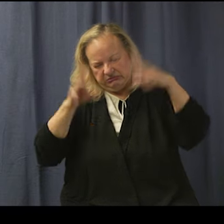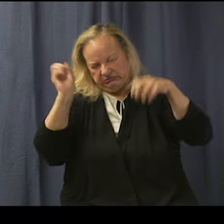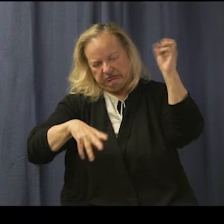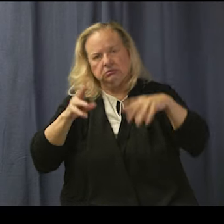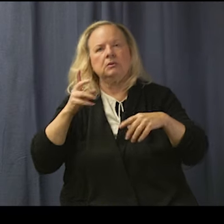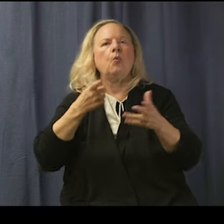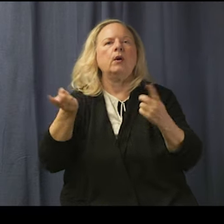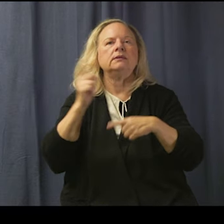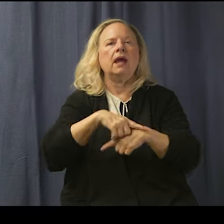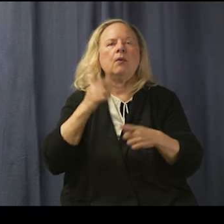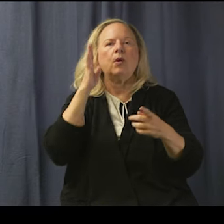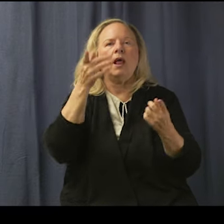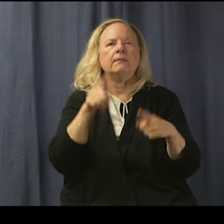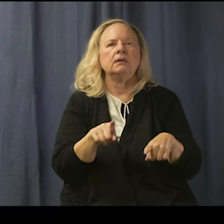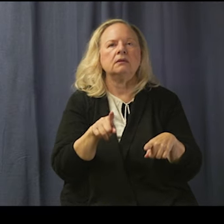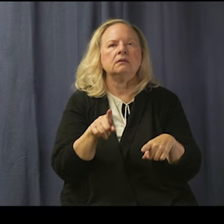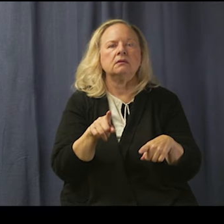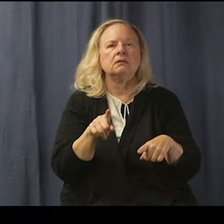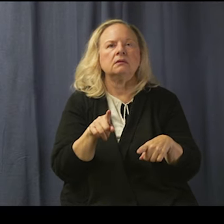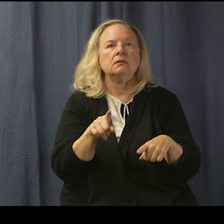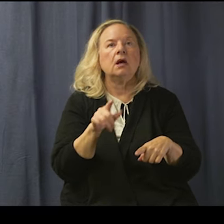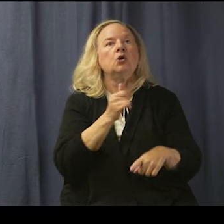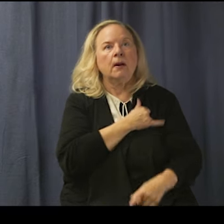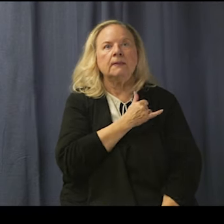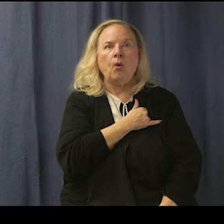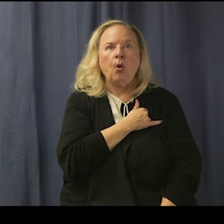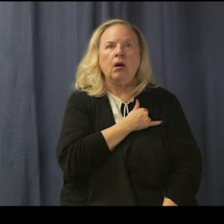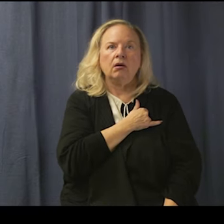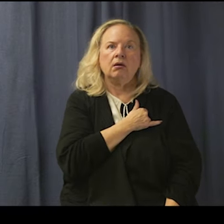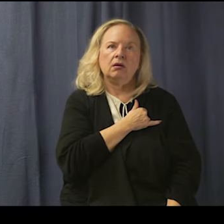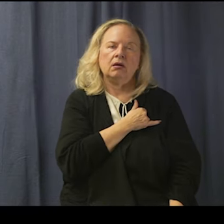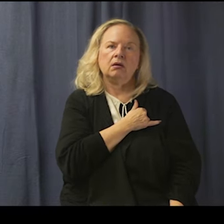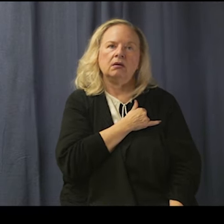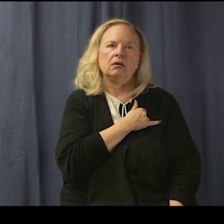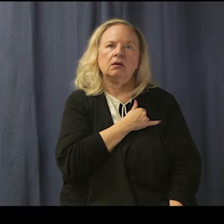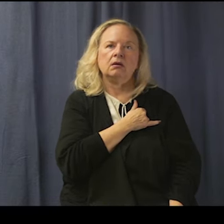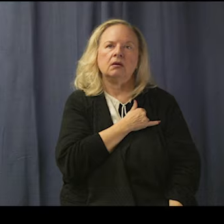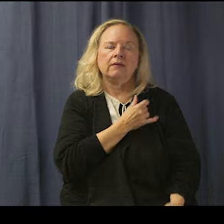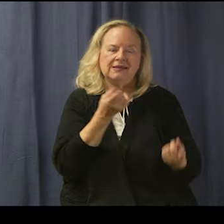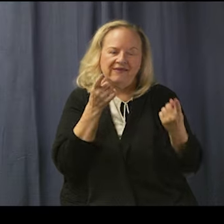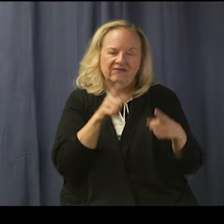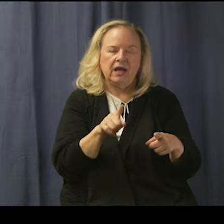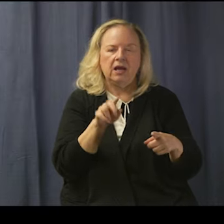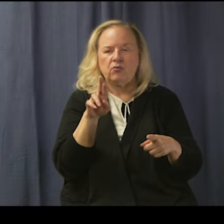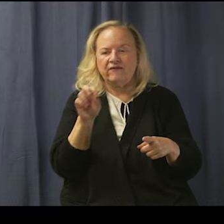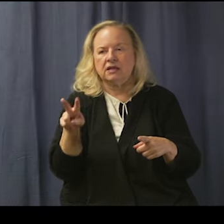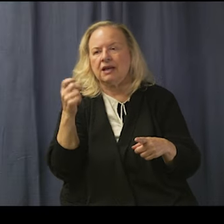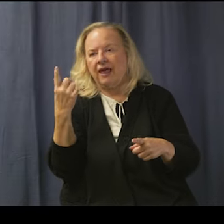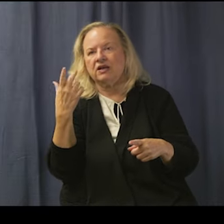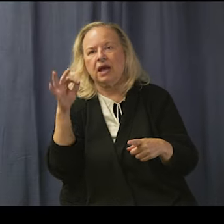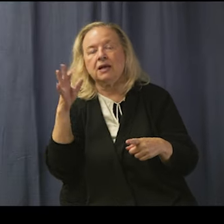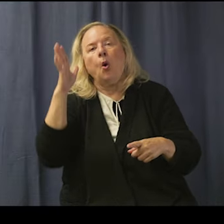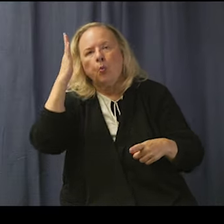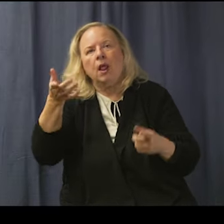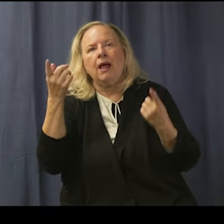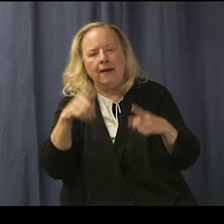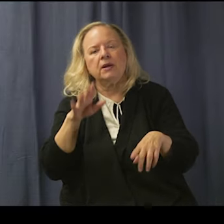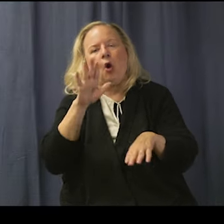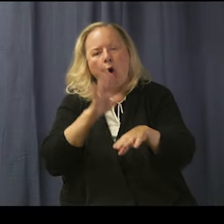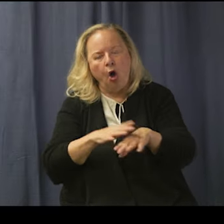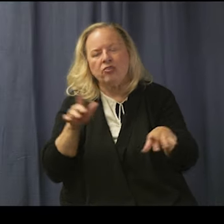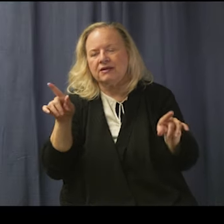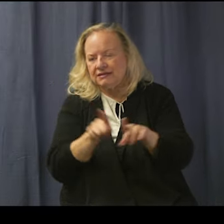day is this going to occur? Yom Kippur. This event in Revelation 11, 19 will occur